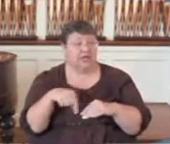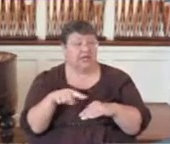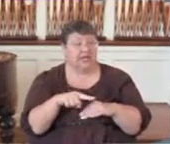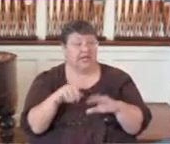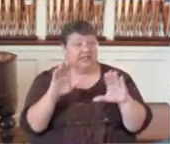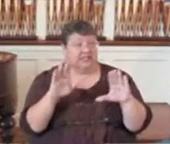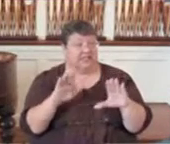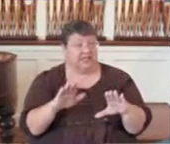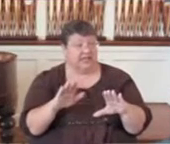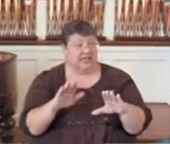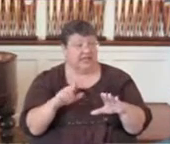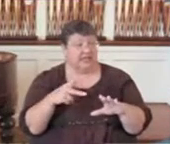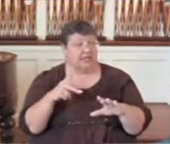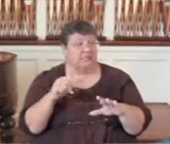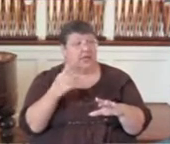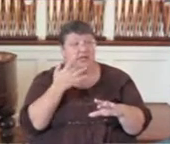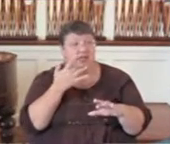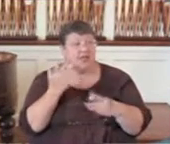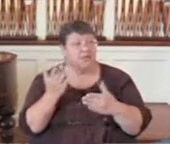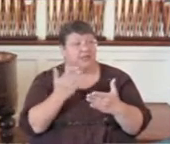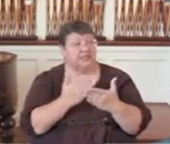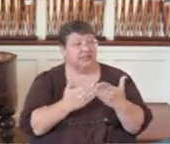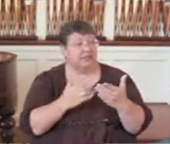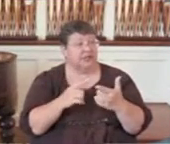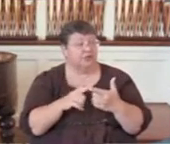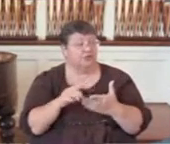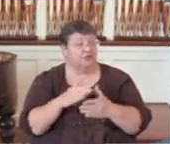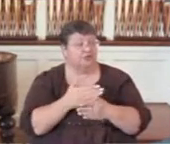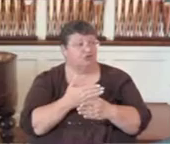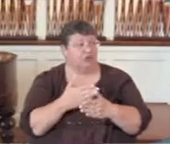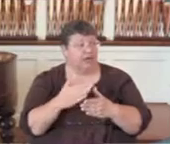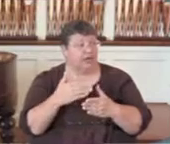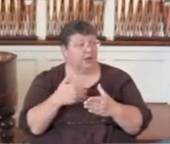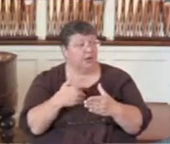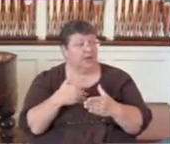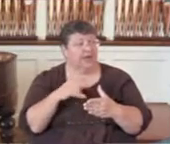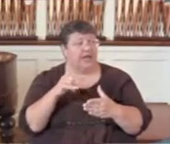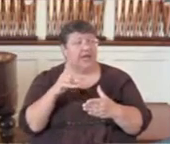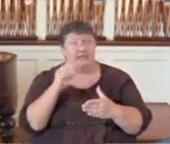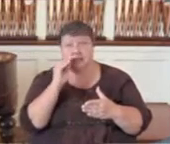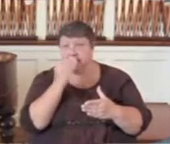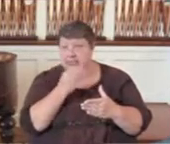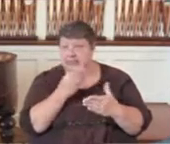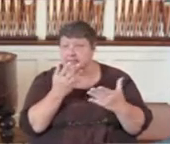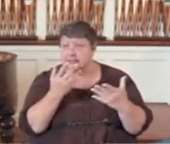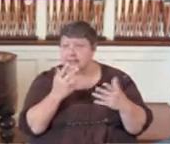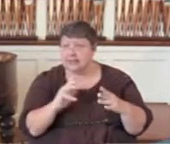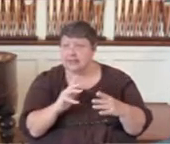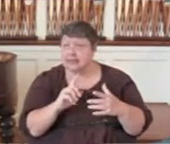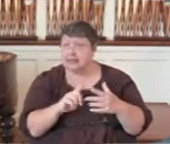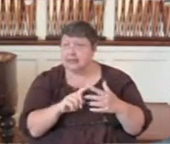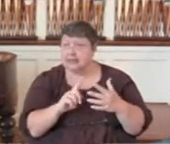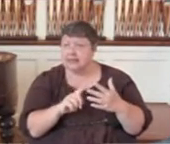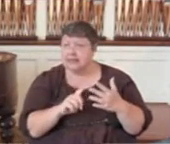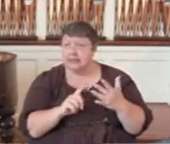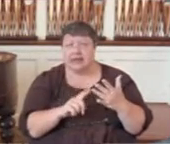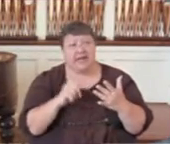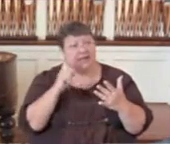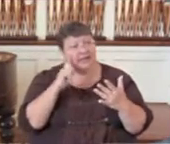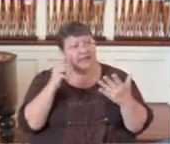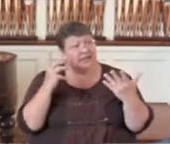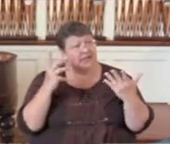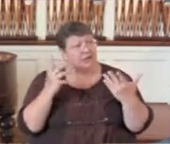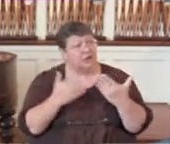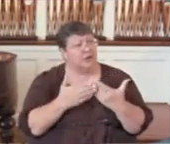Sunday. And it's a potluck, so bring something to share. Okay, we got the lilies. We got this. I think